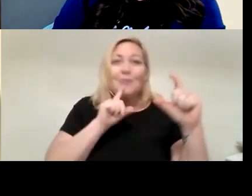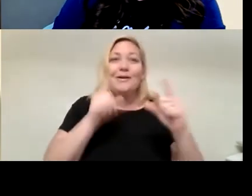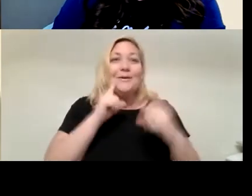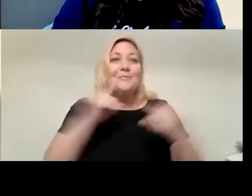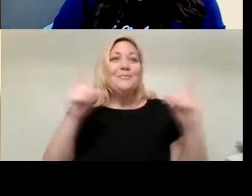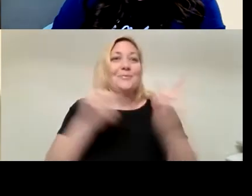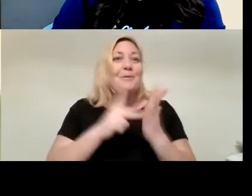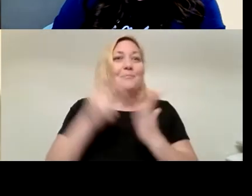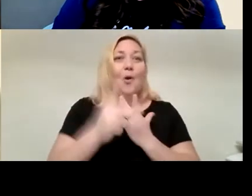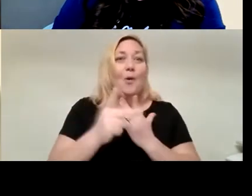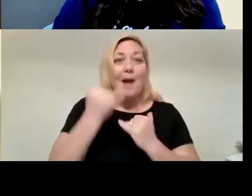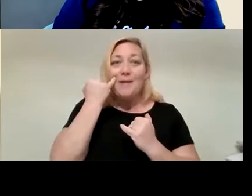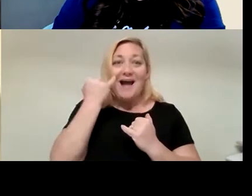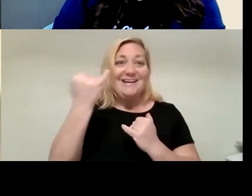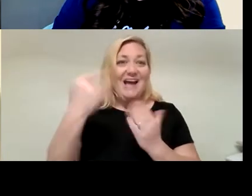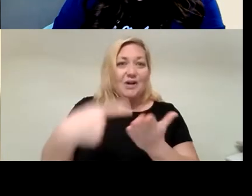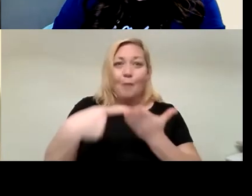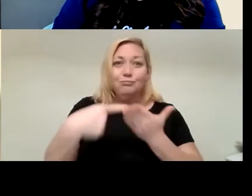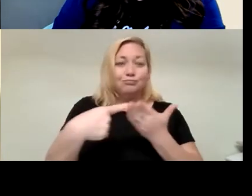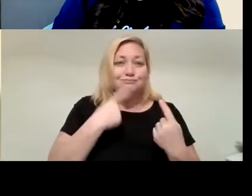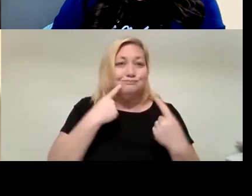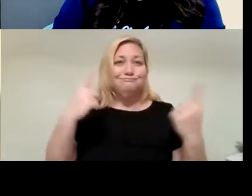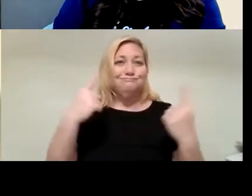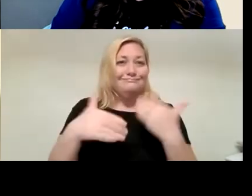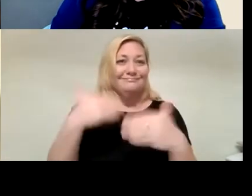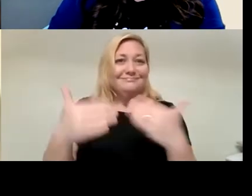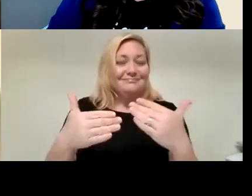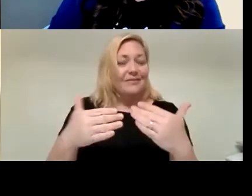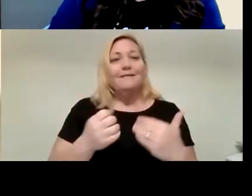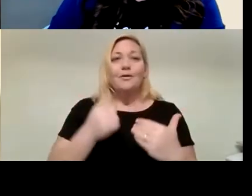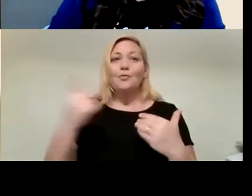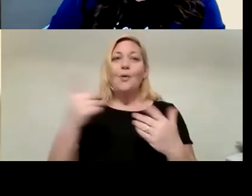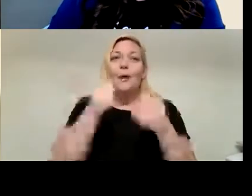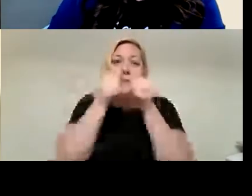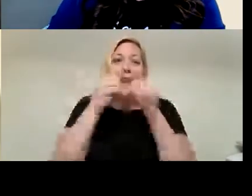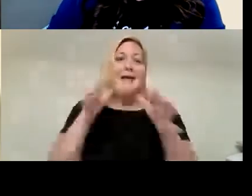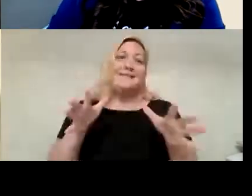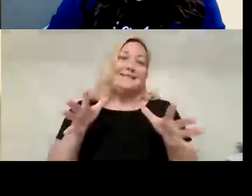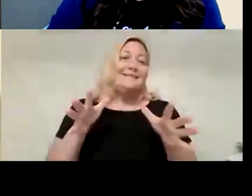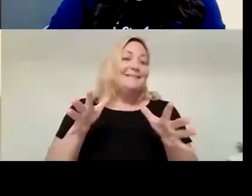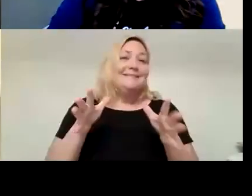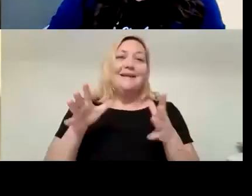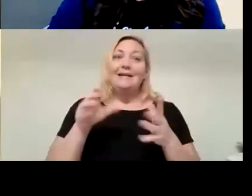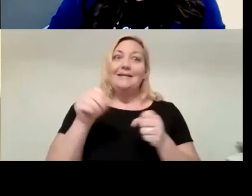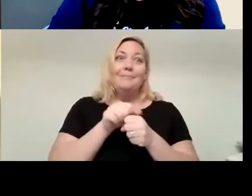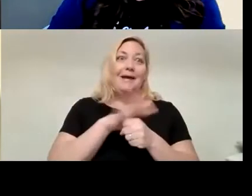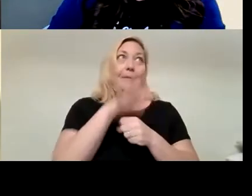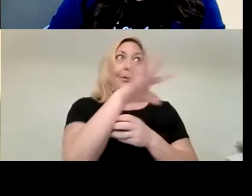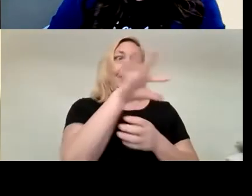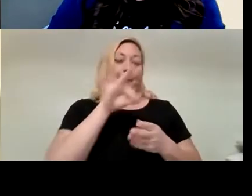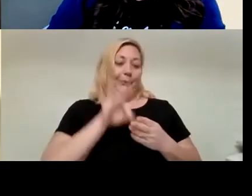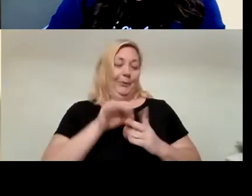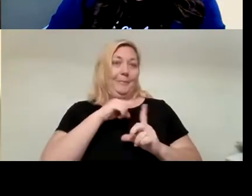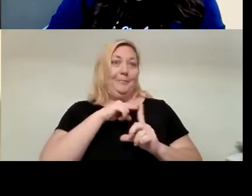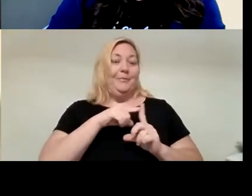and ideas into motion. And so if there's one blessing out of this whole pandemic, is that